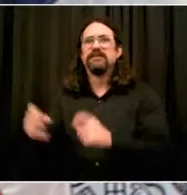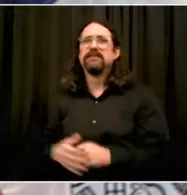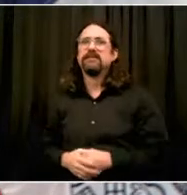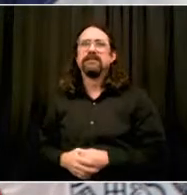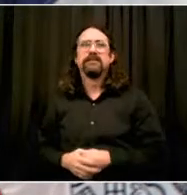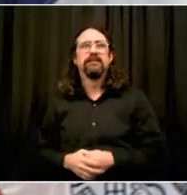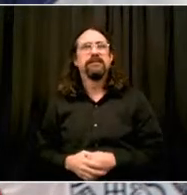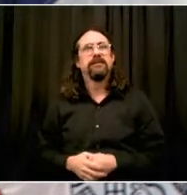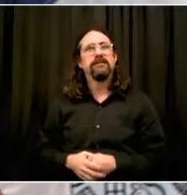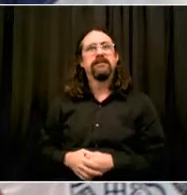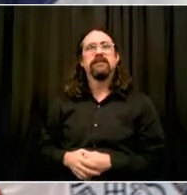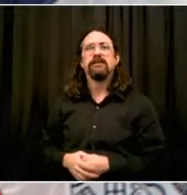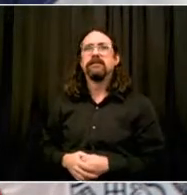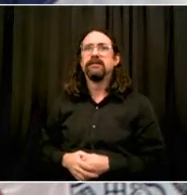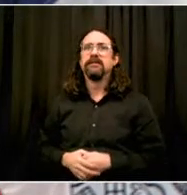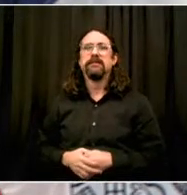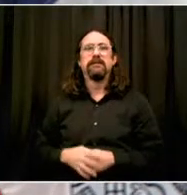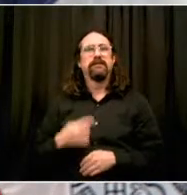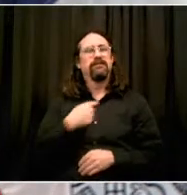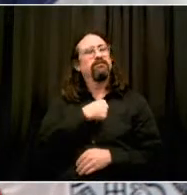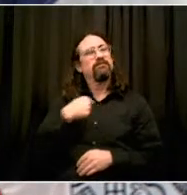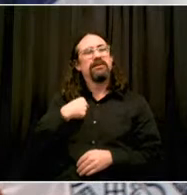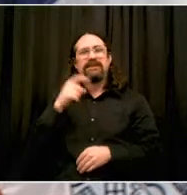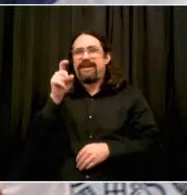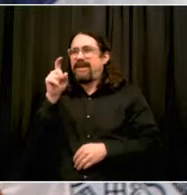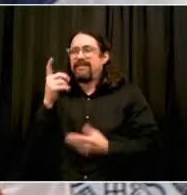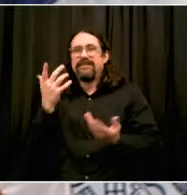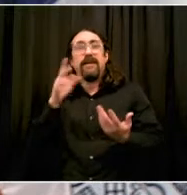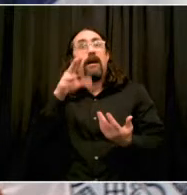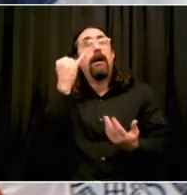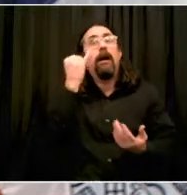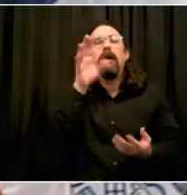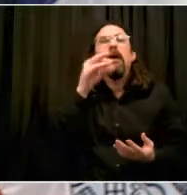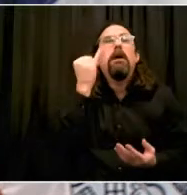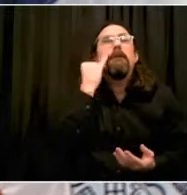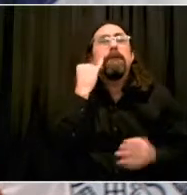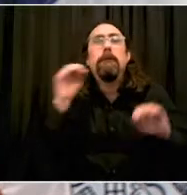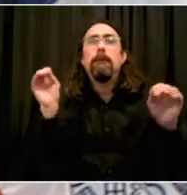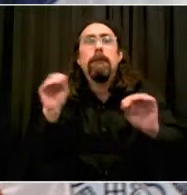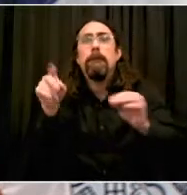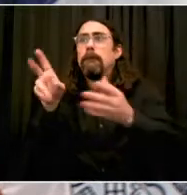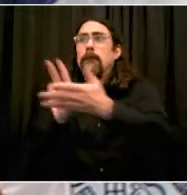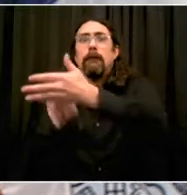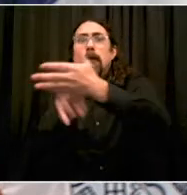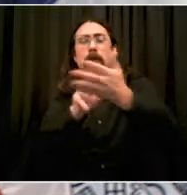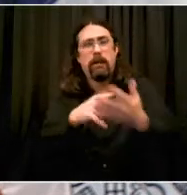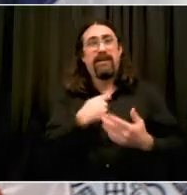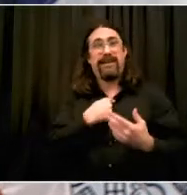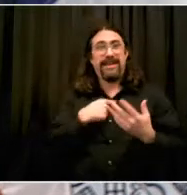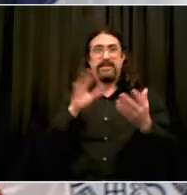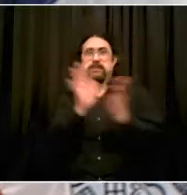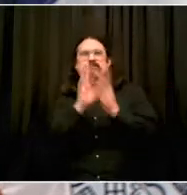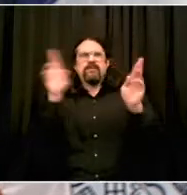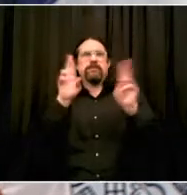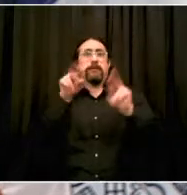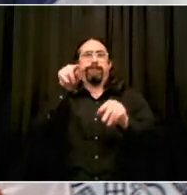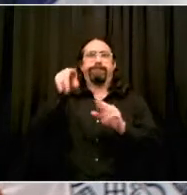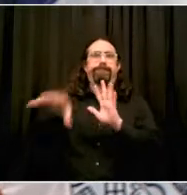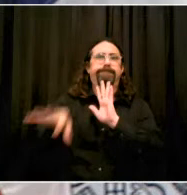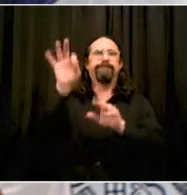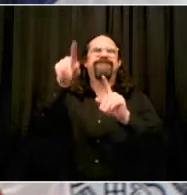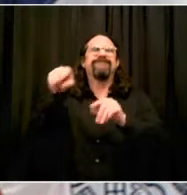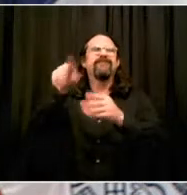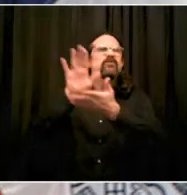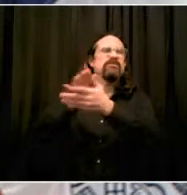some point this week, what the reopening standard will be, and then we're going to apply it as quickly as we can put the